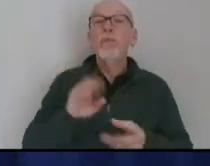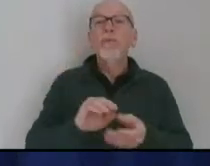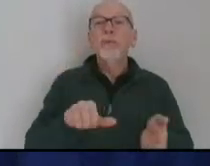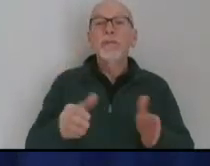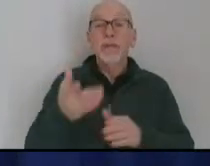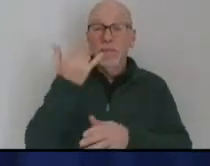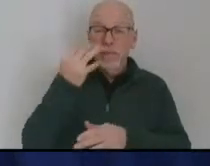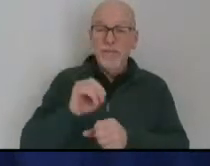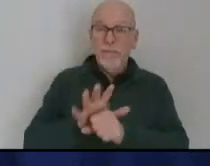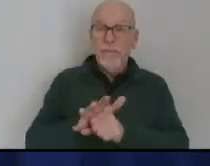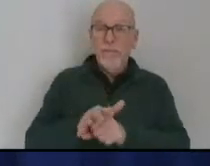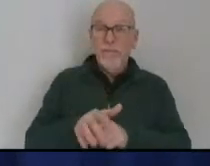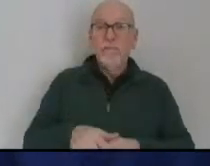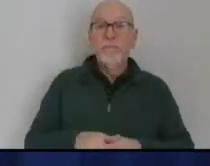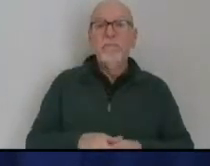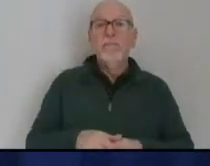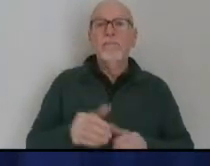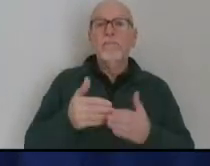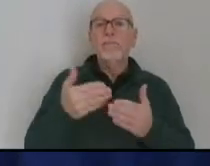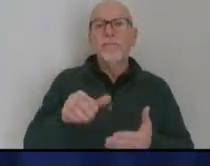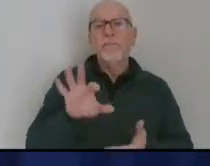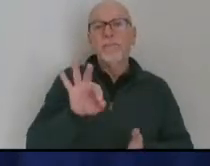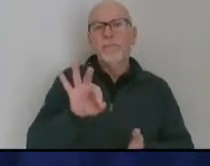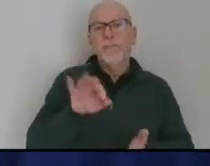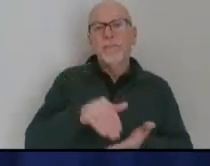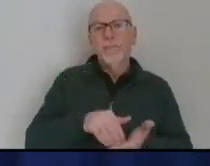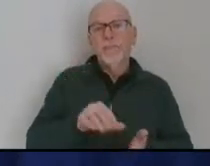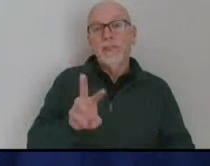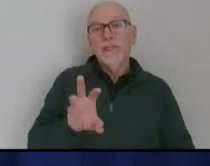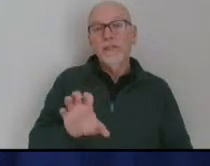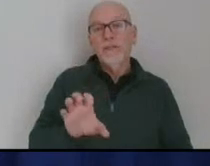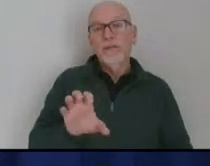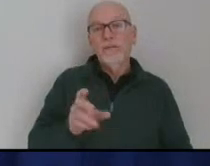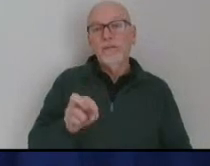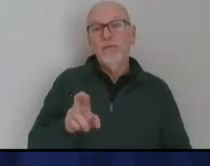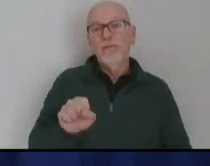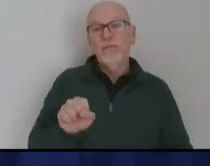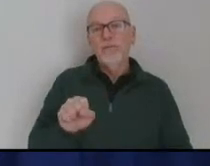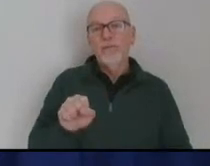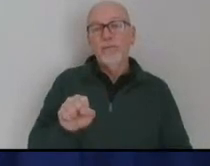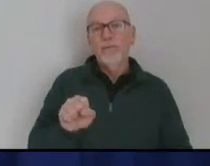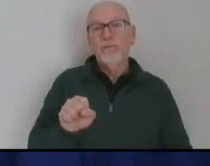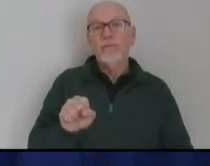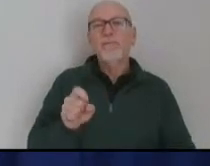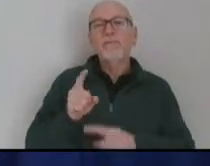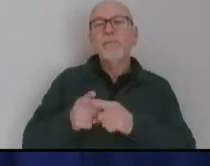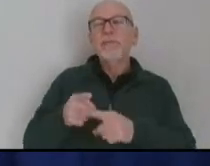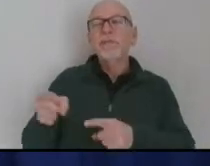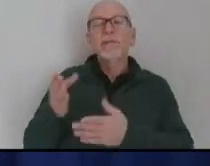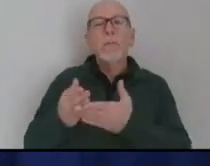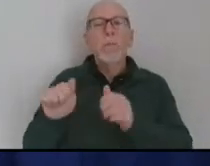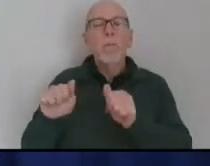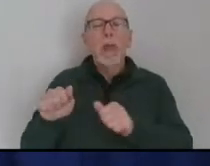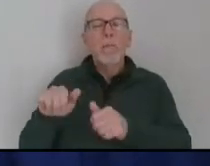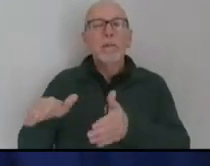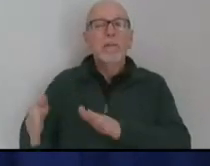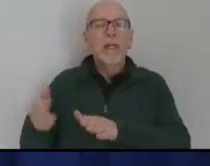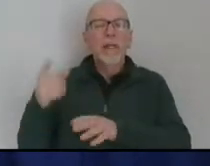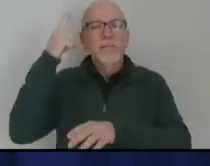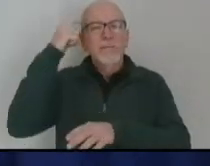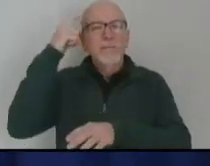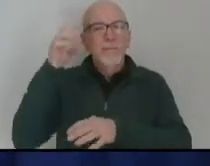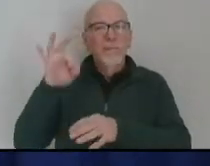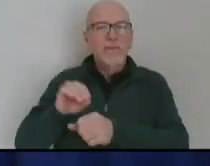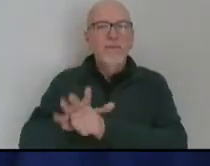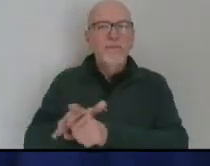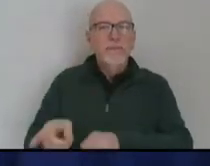this pandemic to nearly 9,600 Hoosiers when you include the probable deaths that have been reported based on their clinical